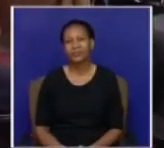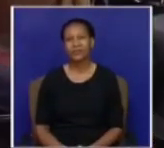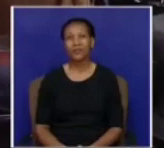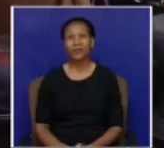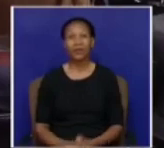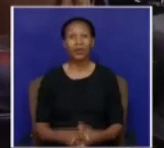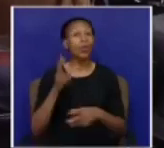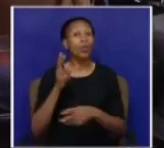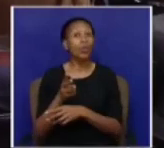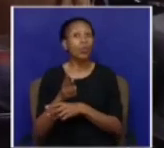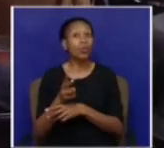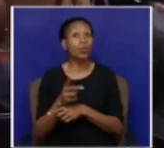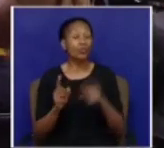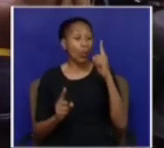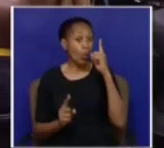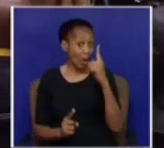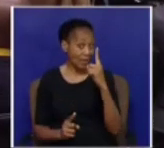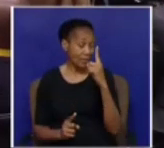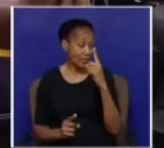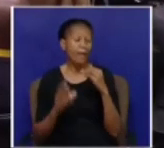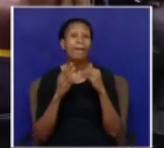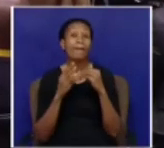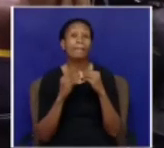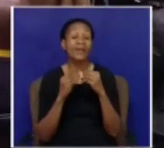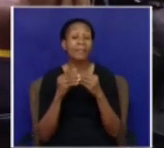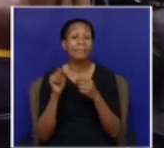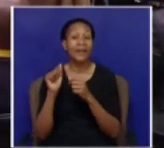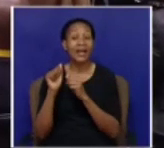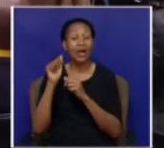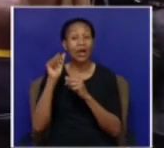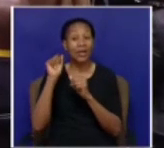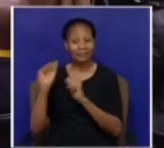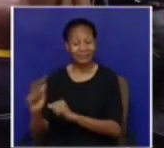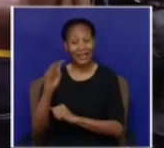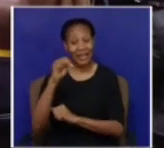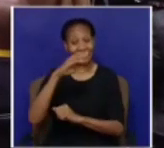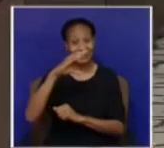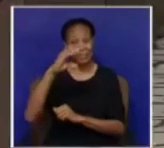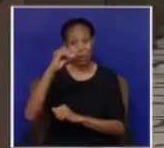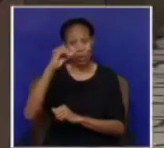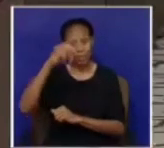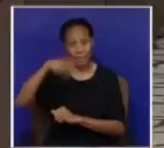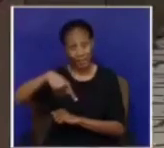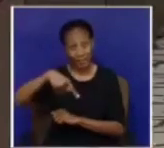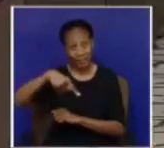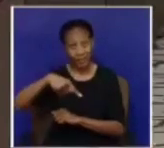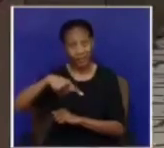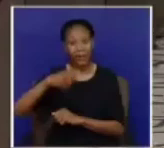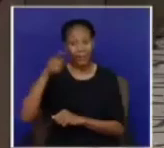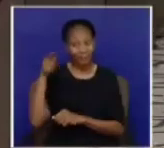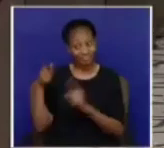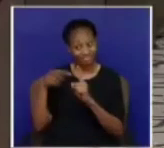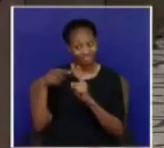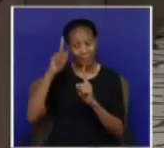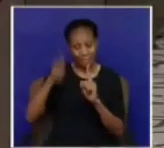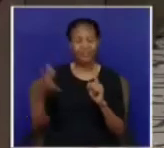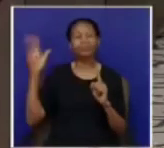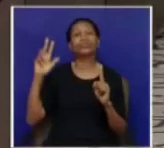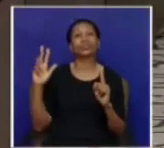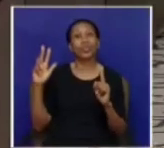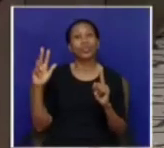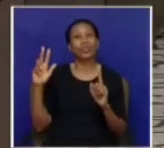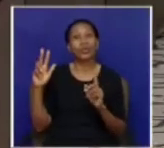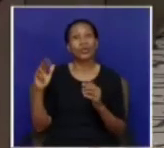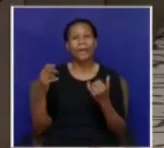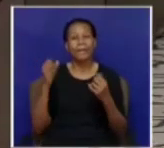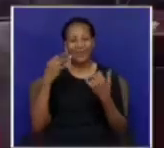There is also one member of the National Council of Provinces that must be sworn in. May I